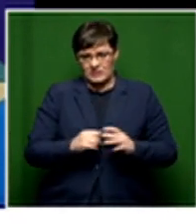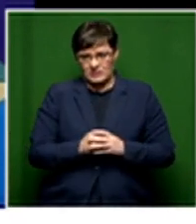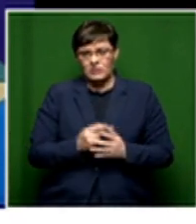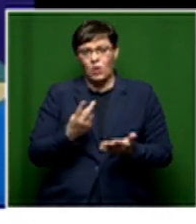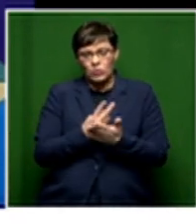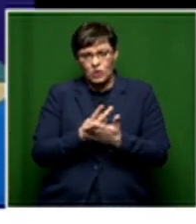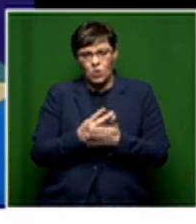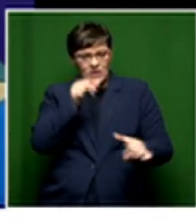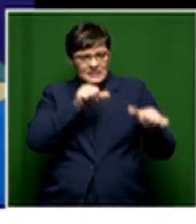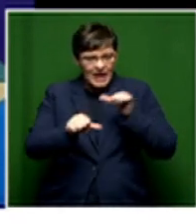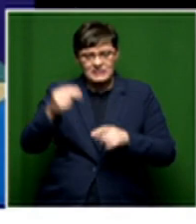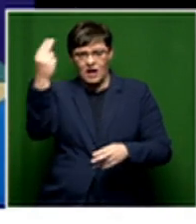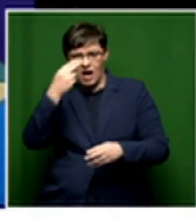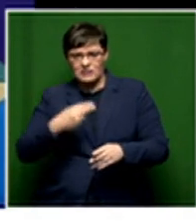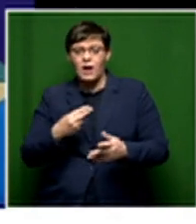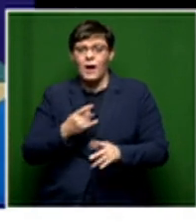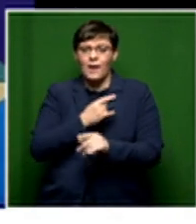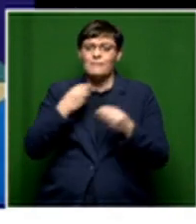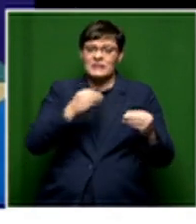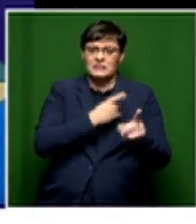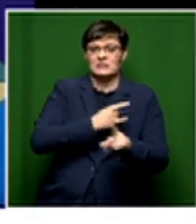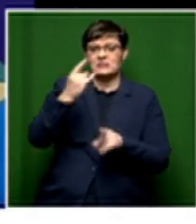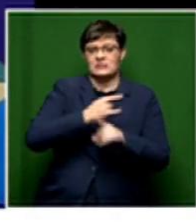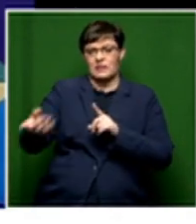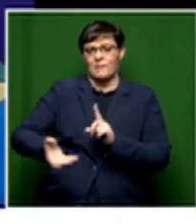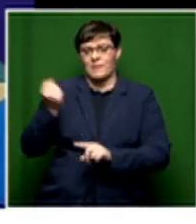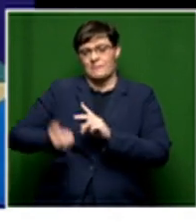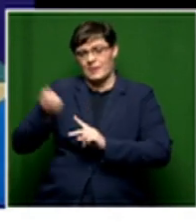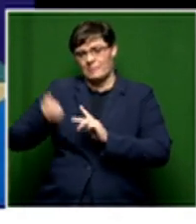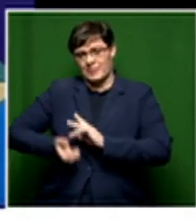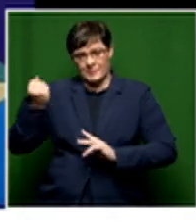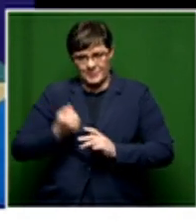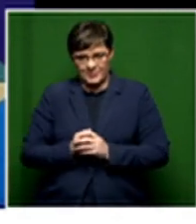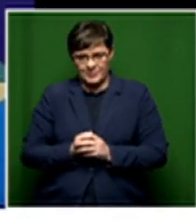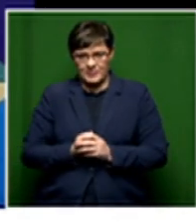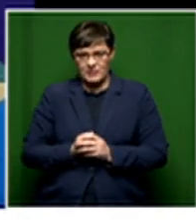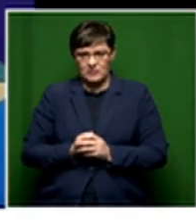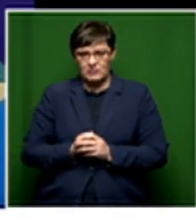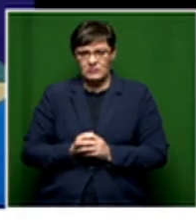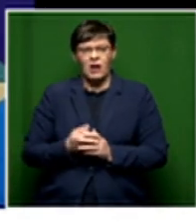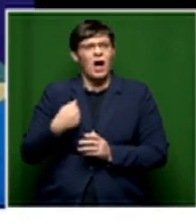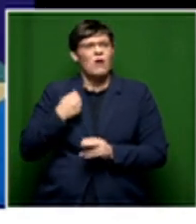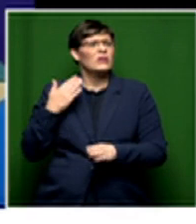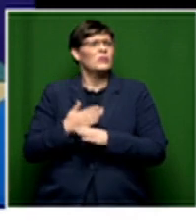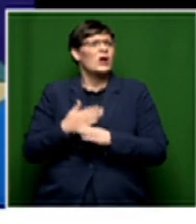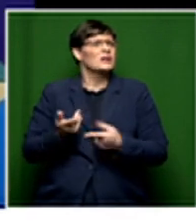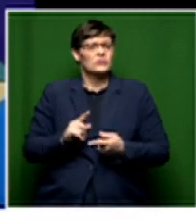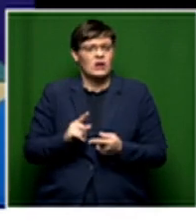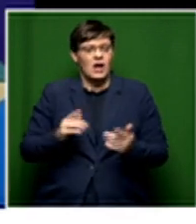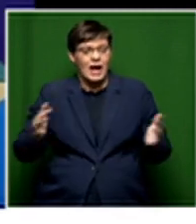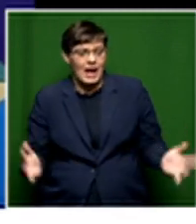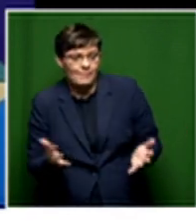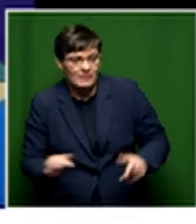the science and art of winning business. And it's really, the functions is to not only uplift